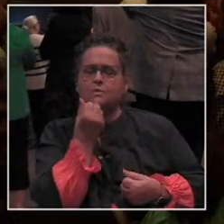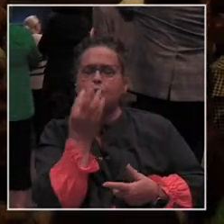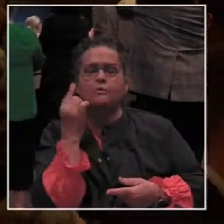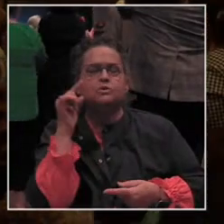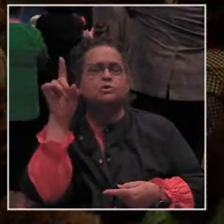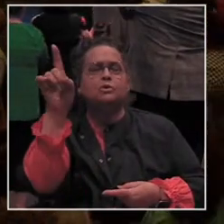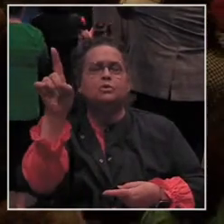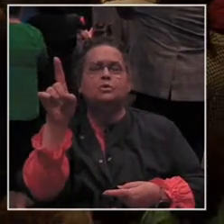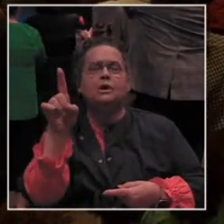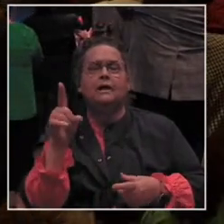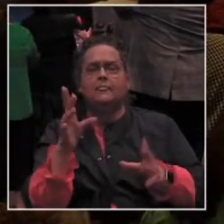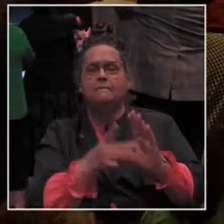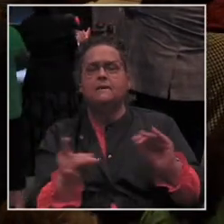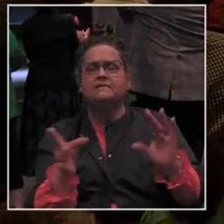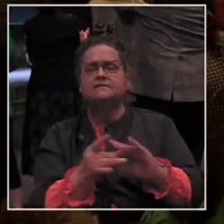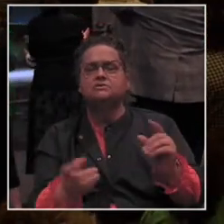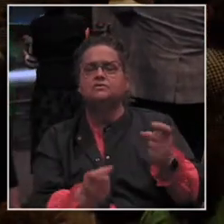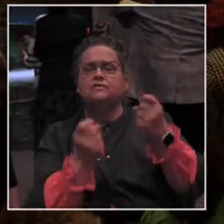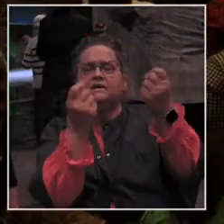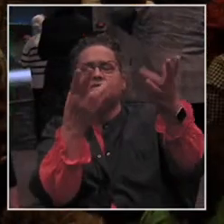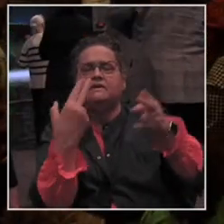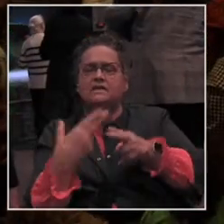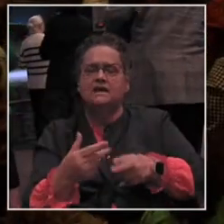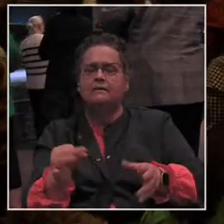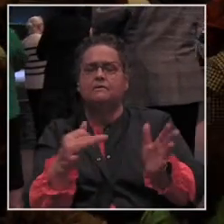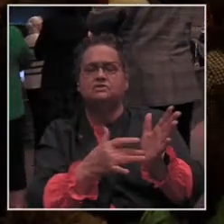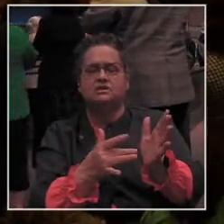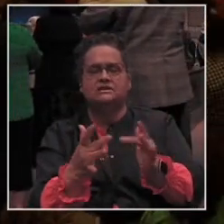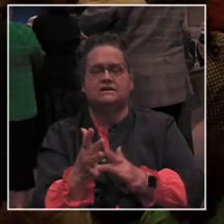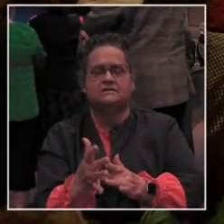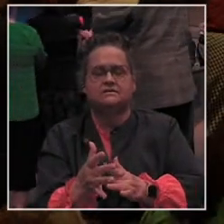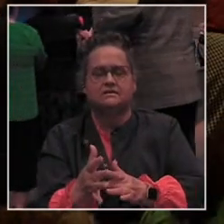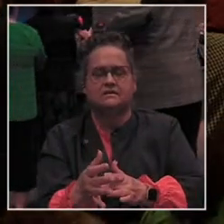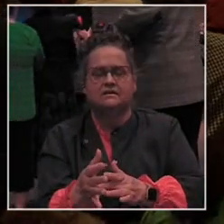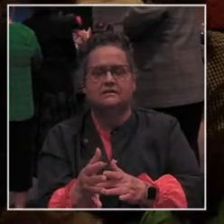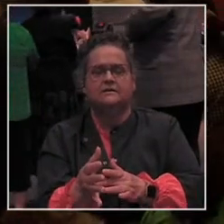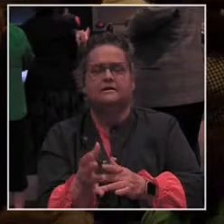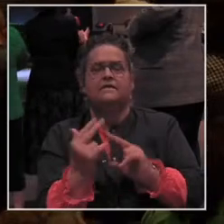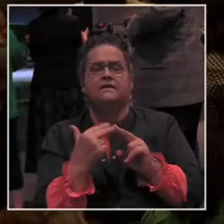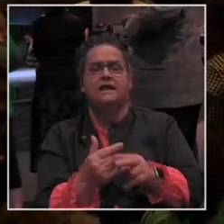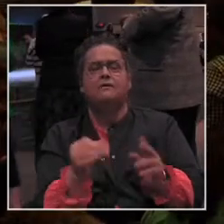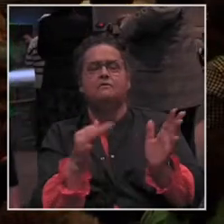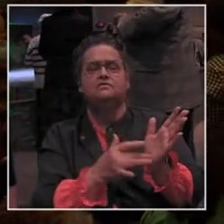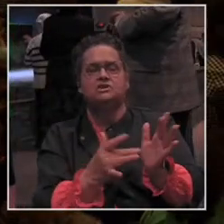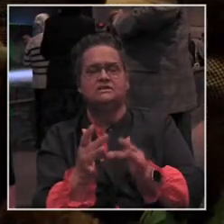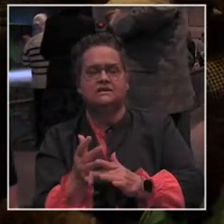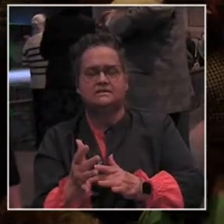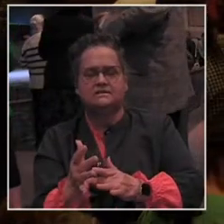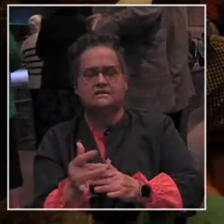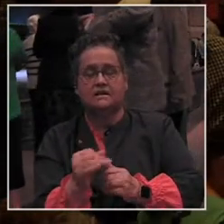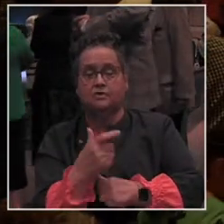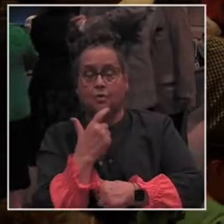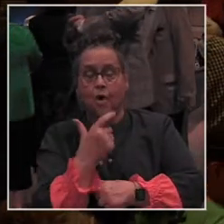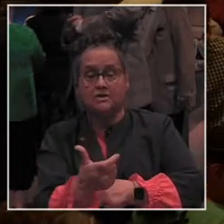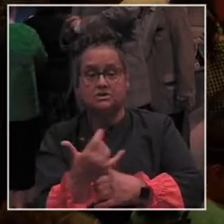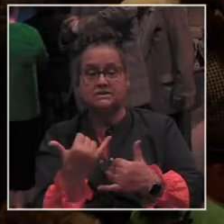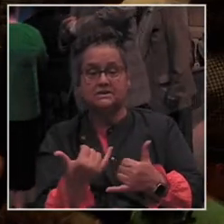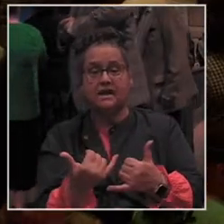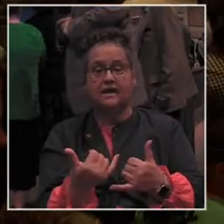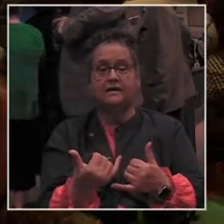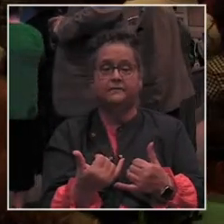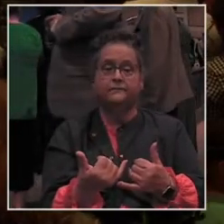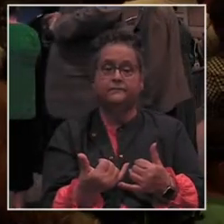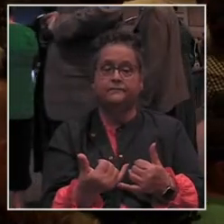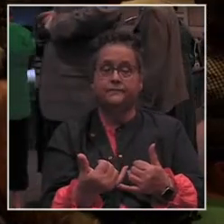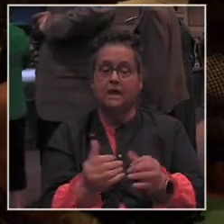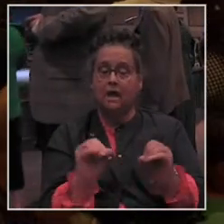and the message that you have given. In the name of Jesus. The name of Jesus. the name of Jesus. If you're watching this today, you